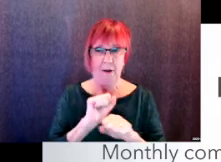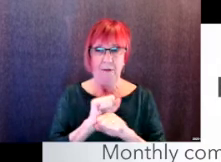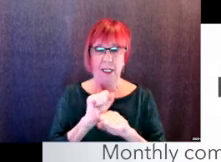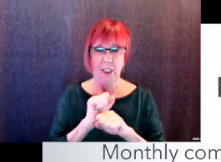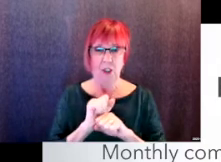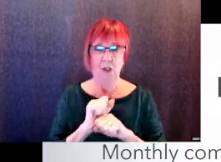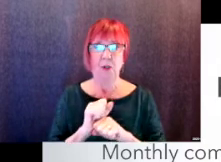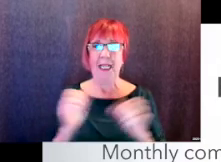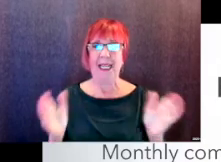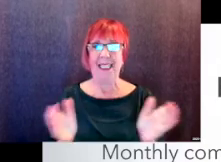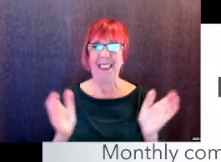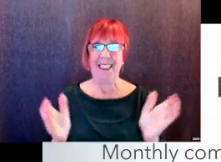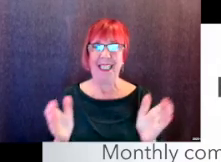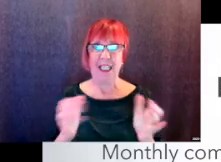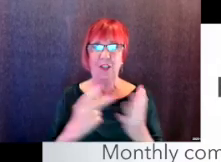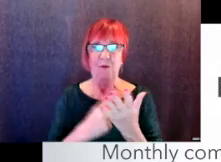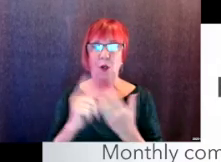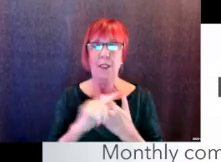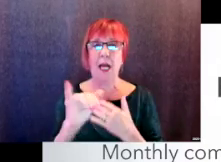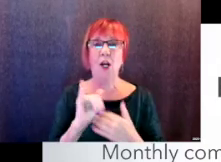Next slide, please.